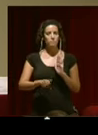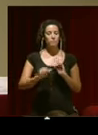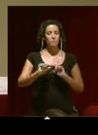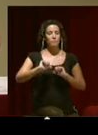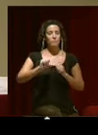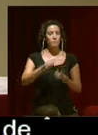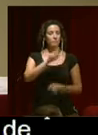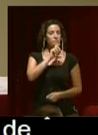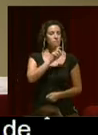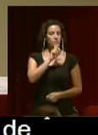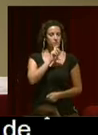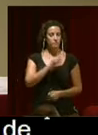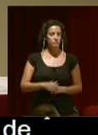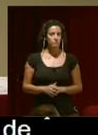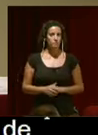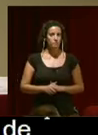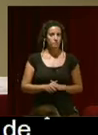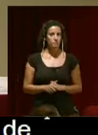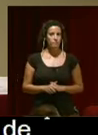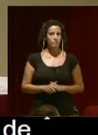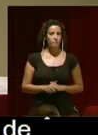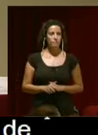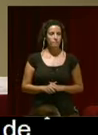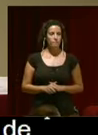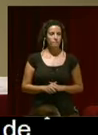apps and video consoles.